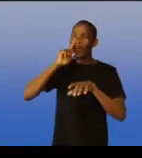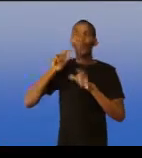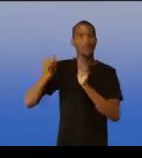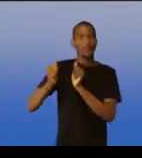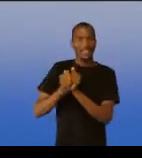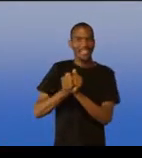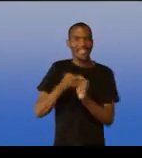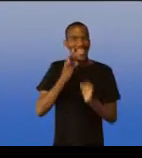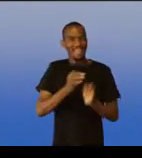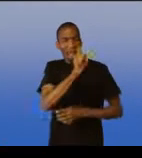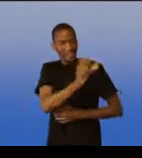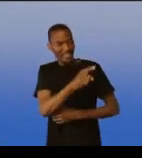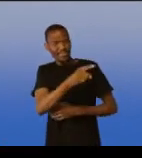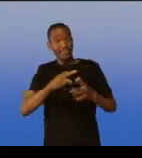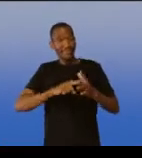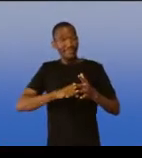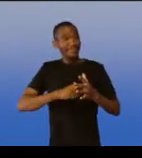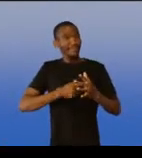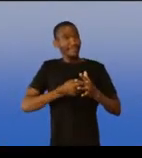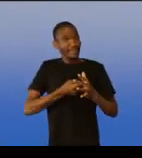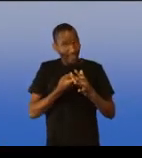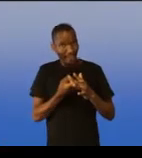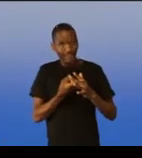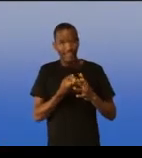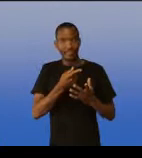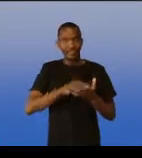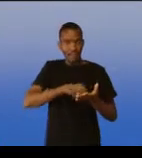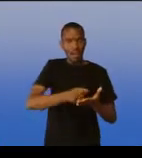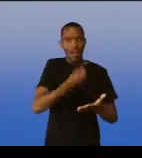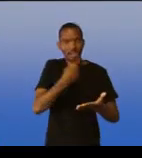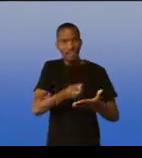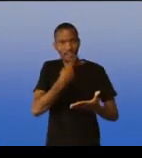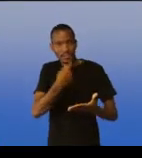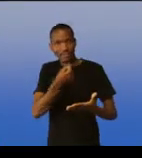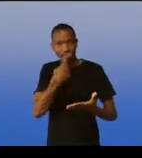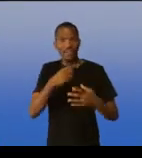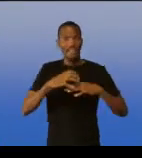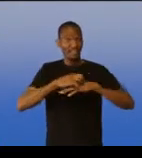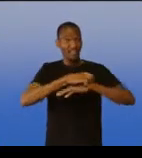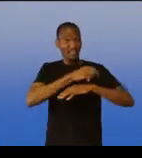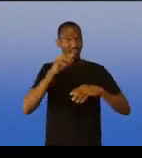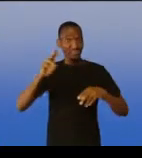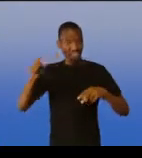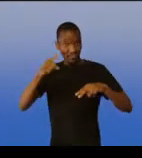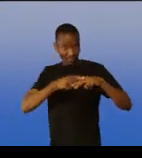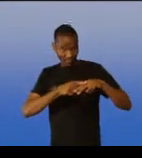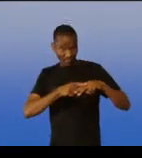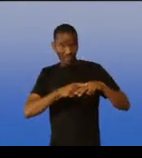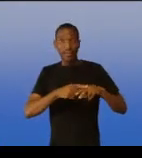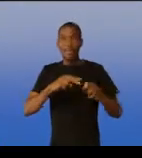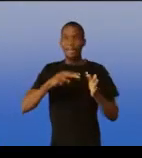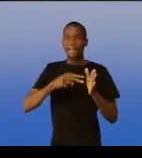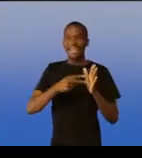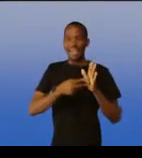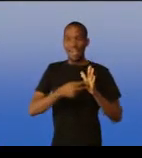o simolola go tsaya diritibatsi tsa mogare wa HIV/AIDS, se raya